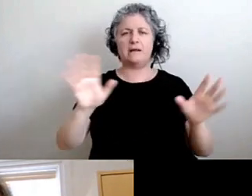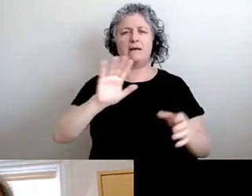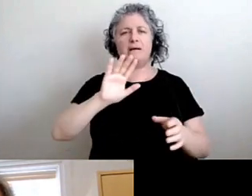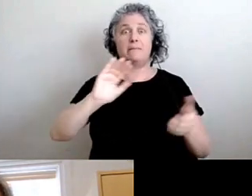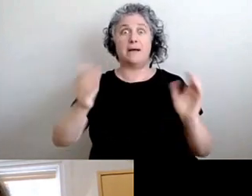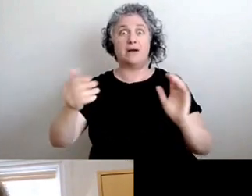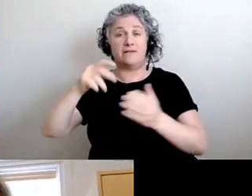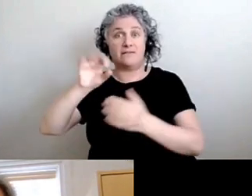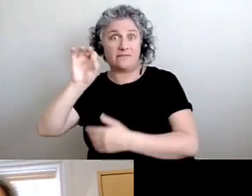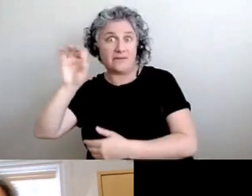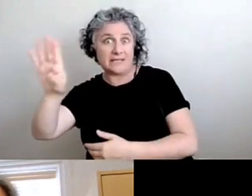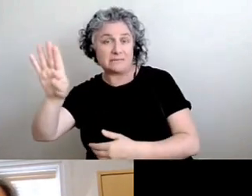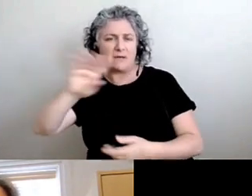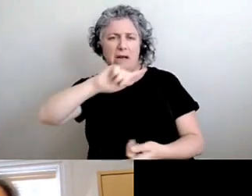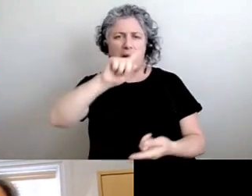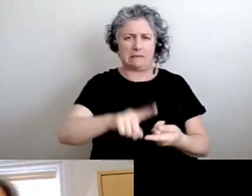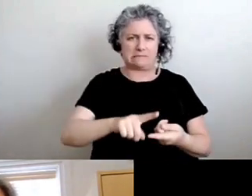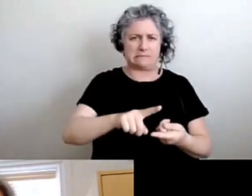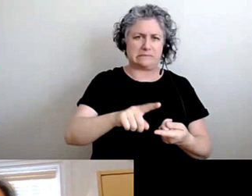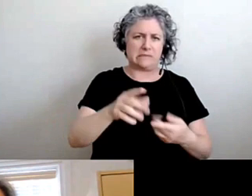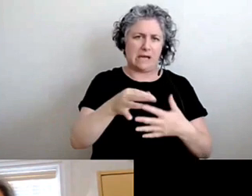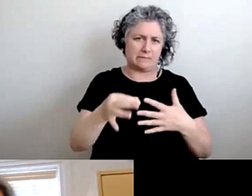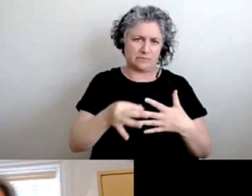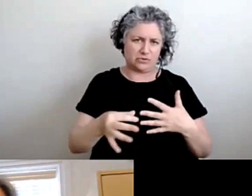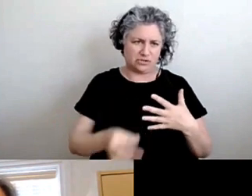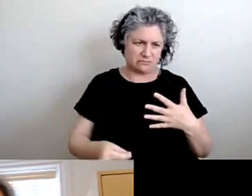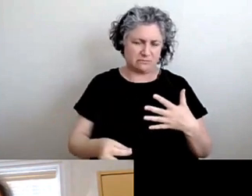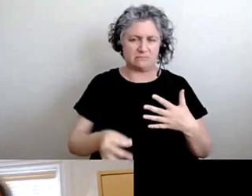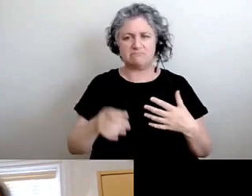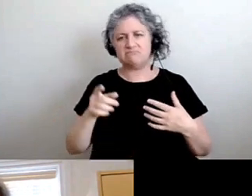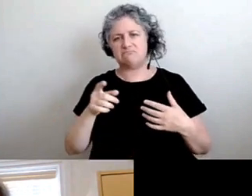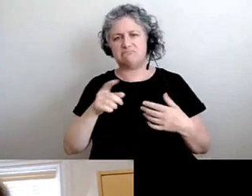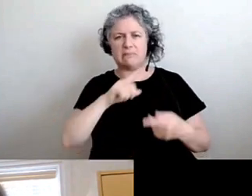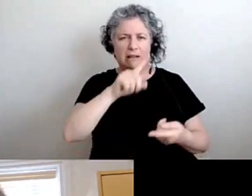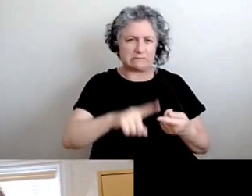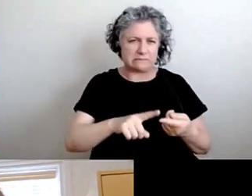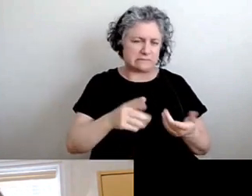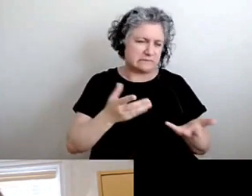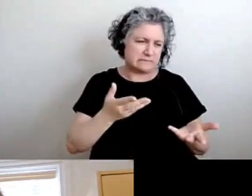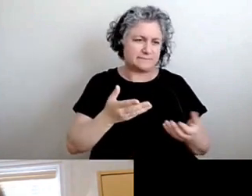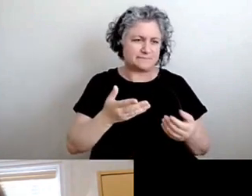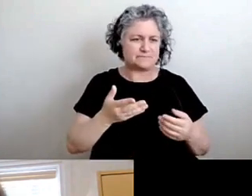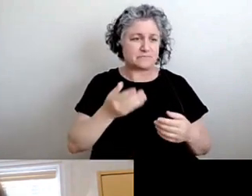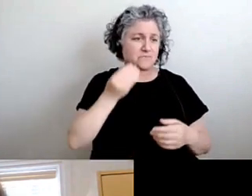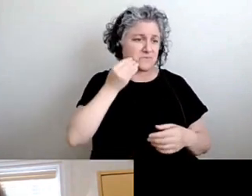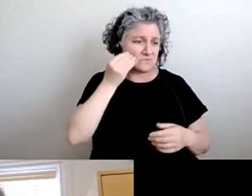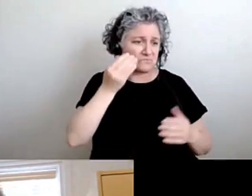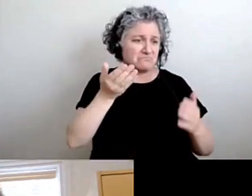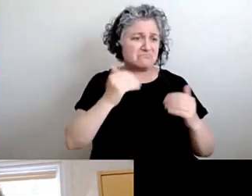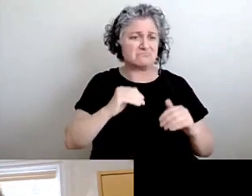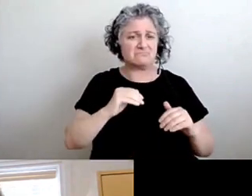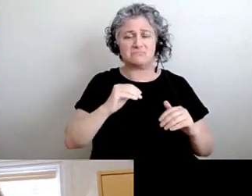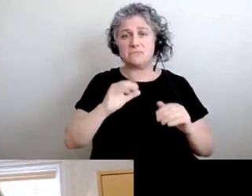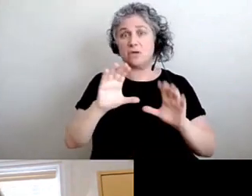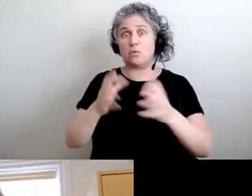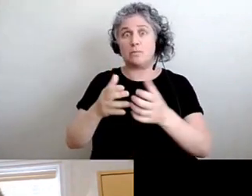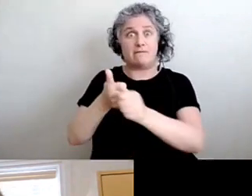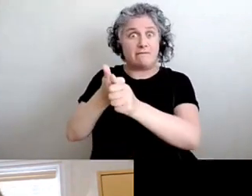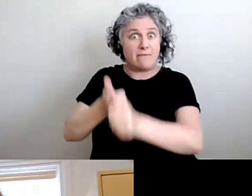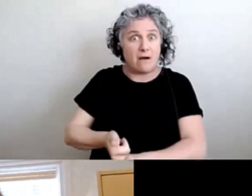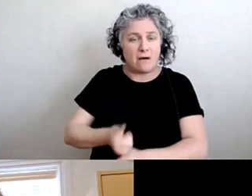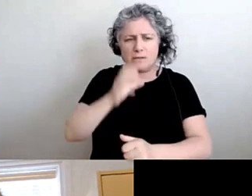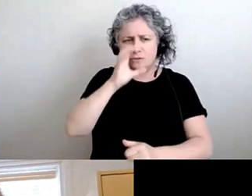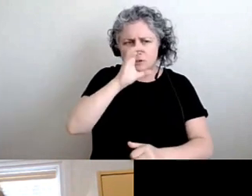less places to go. Your home, here's where you would search for groups to follow, plus over on the